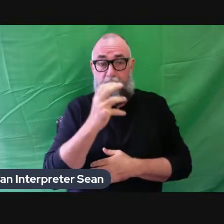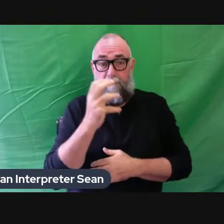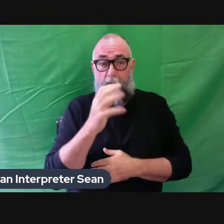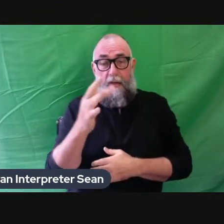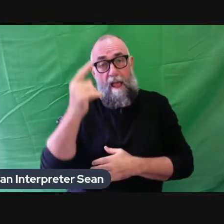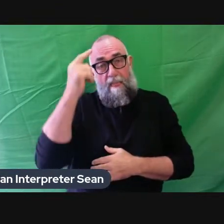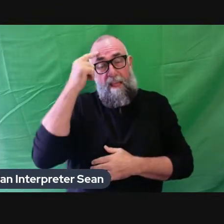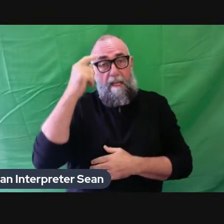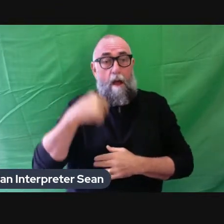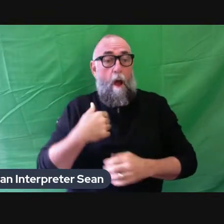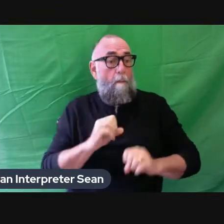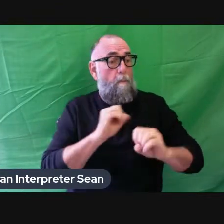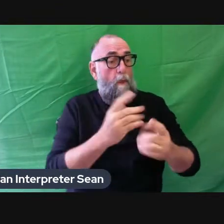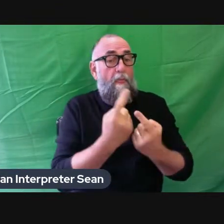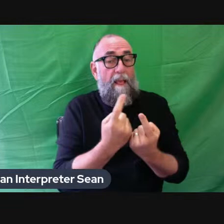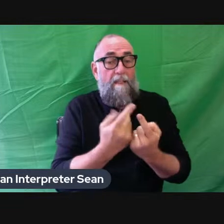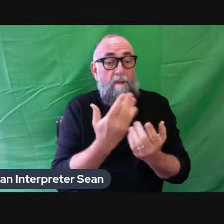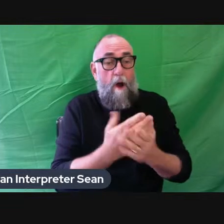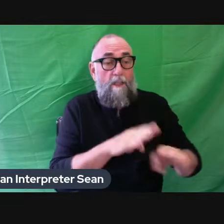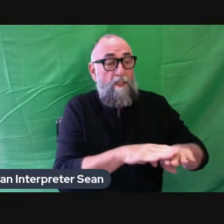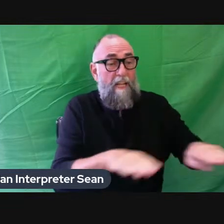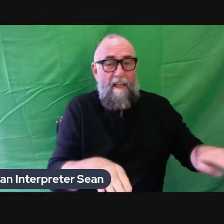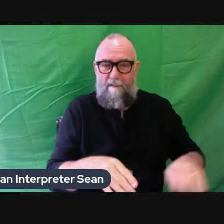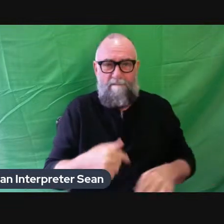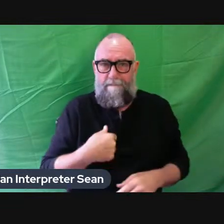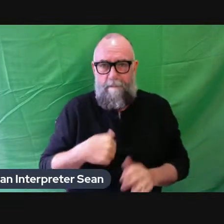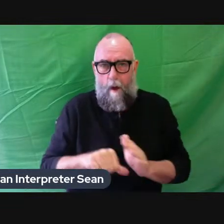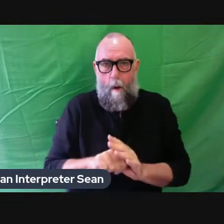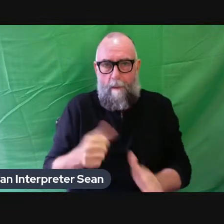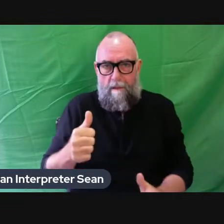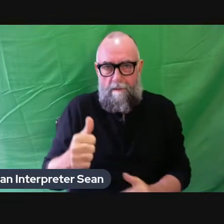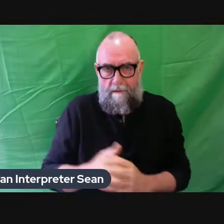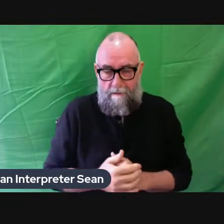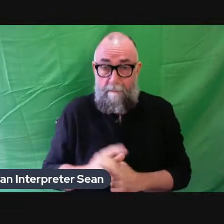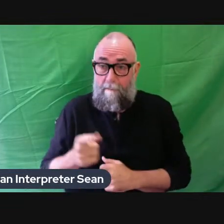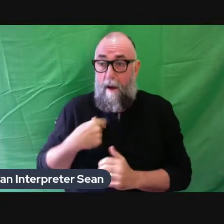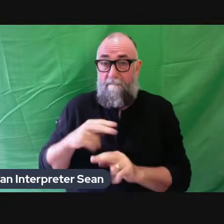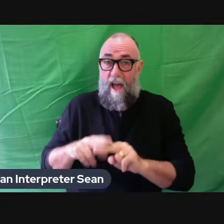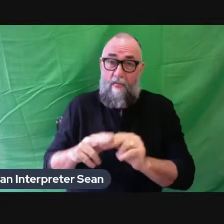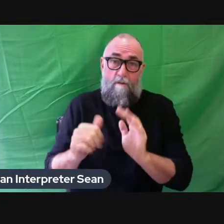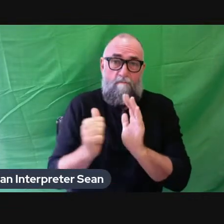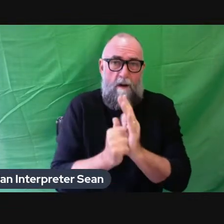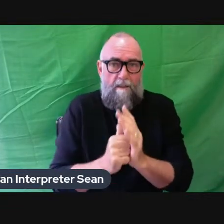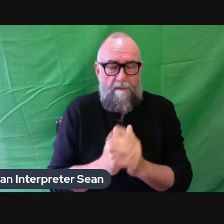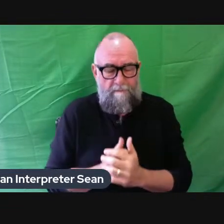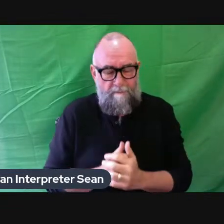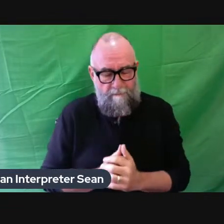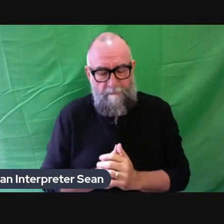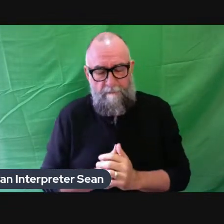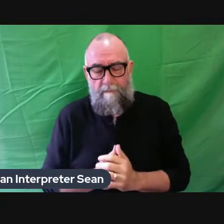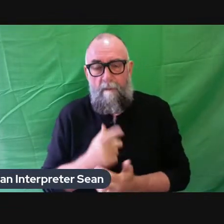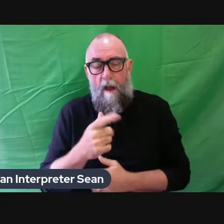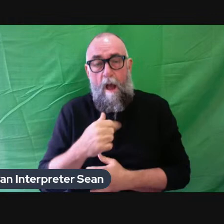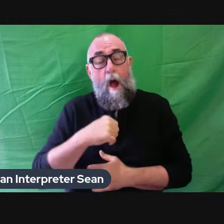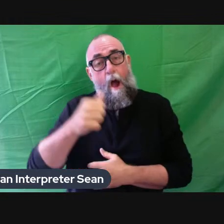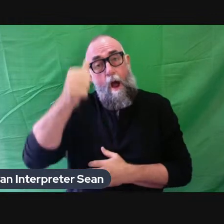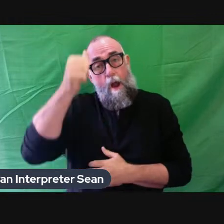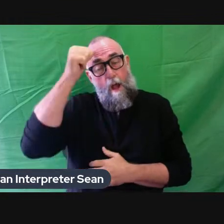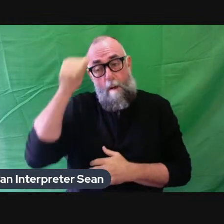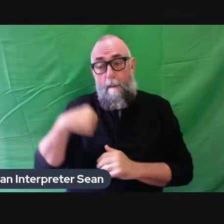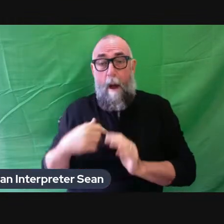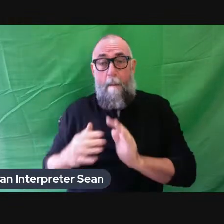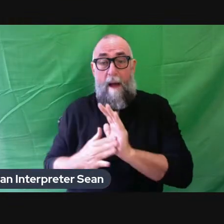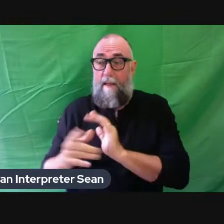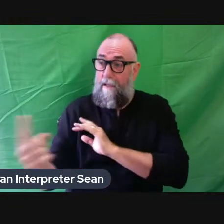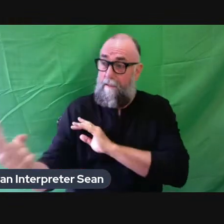right. I knew mum was absolutely going to love it. I knew she was going to have a work cut out for her because